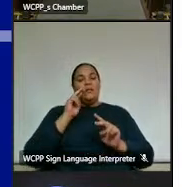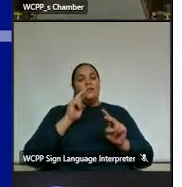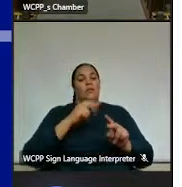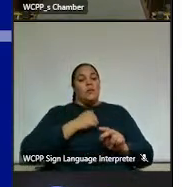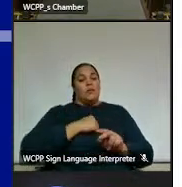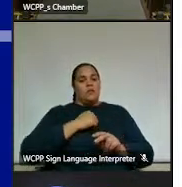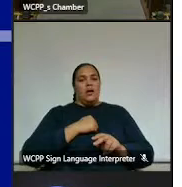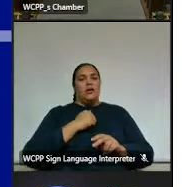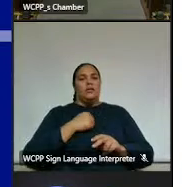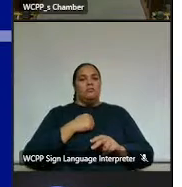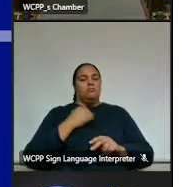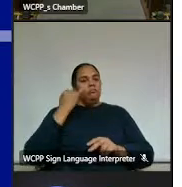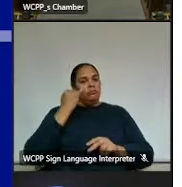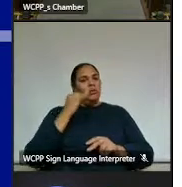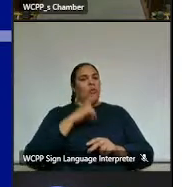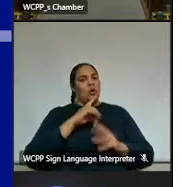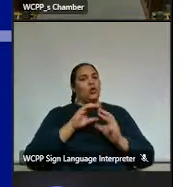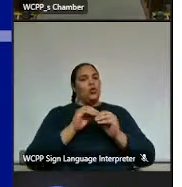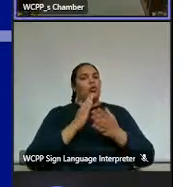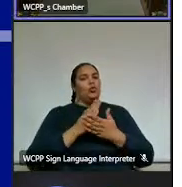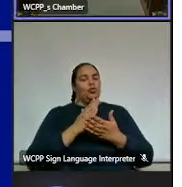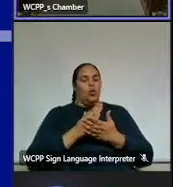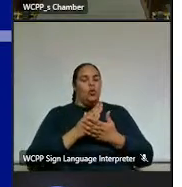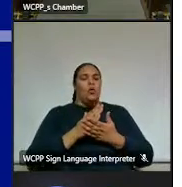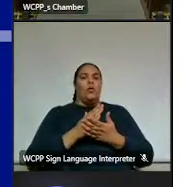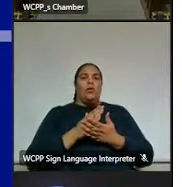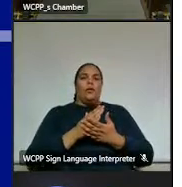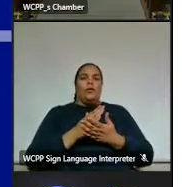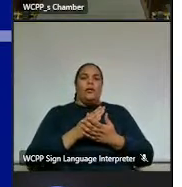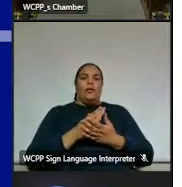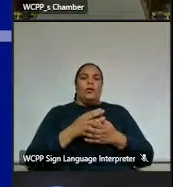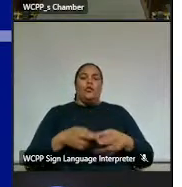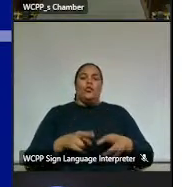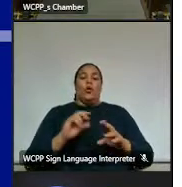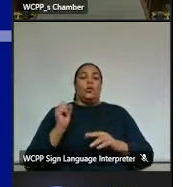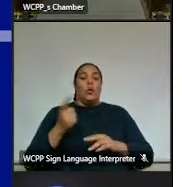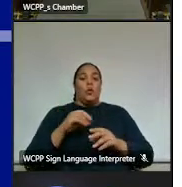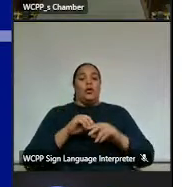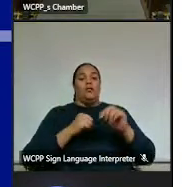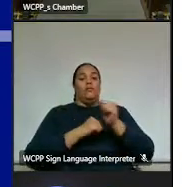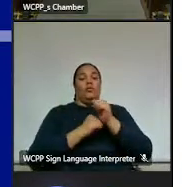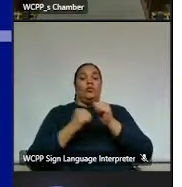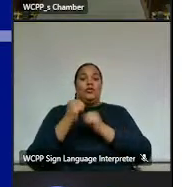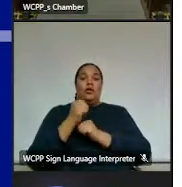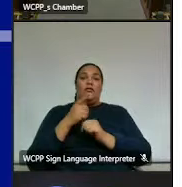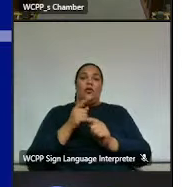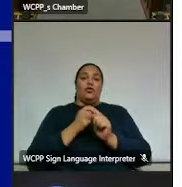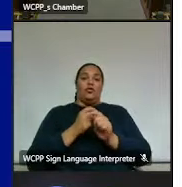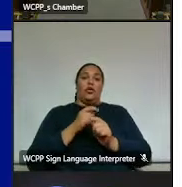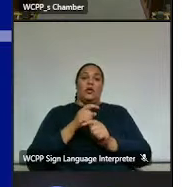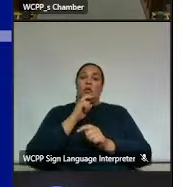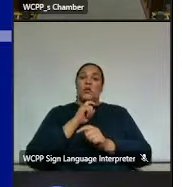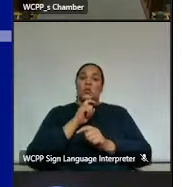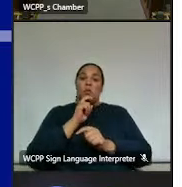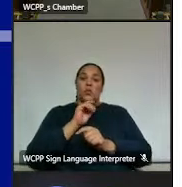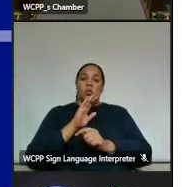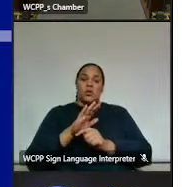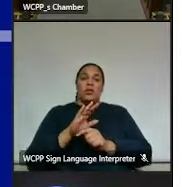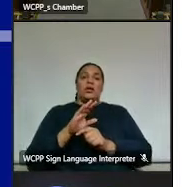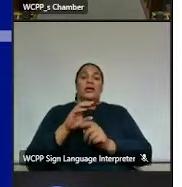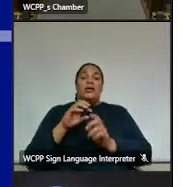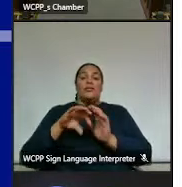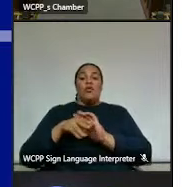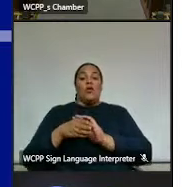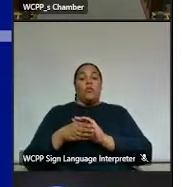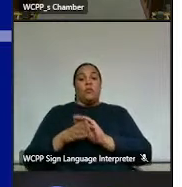I think the intention is to make sure that all roads infrastructure for transport use in the